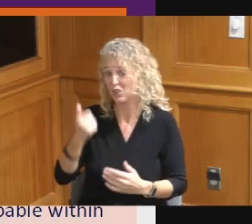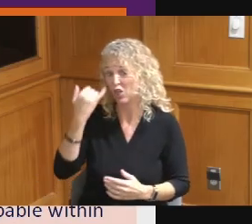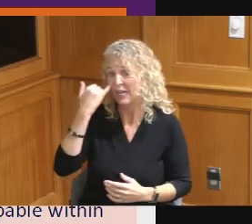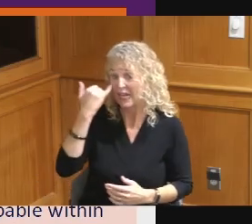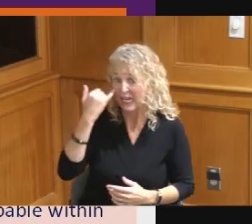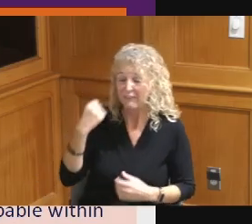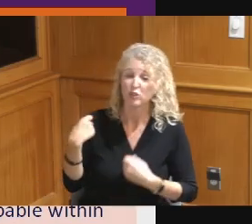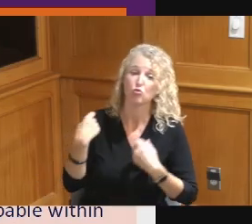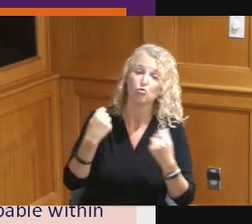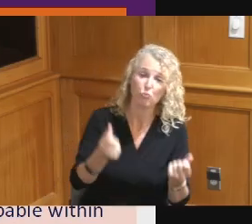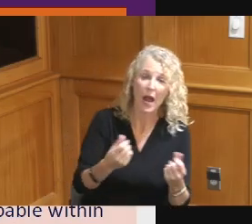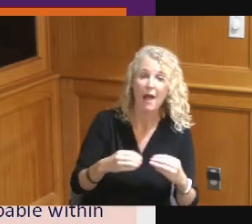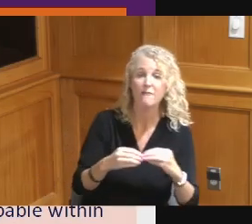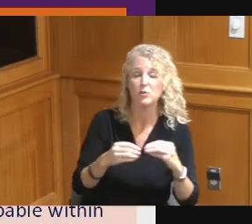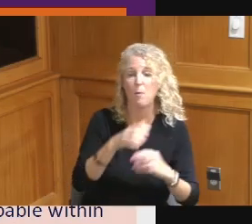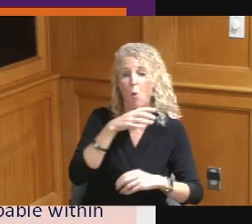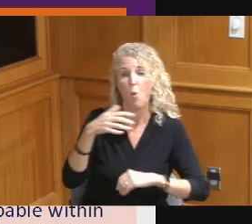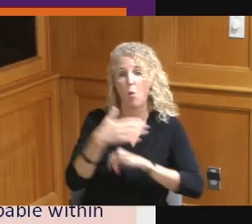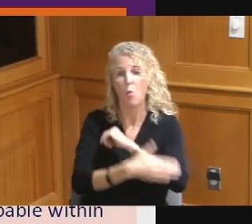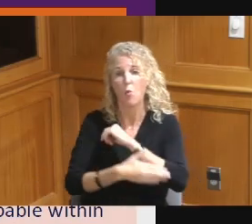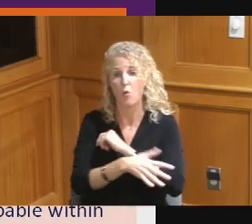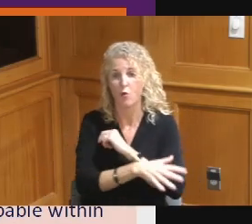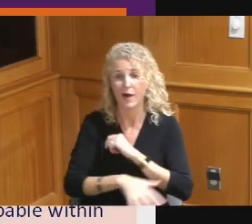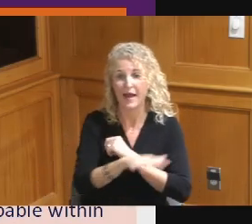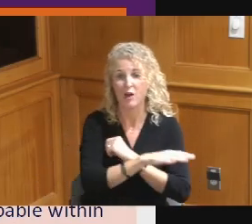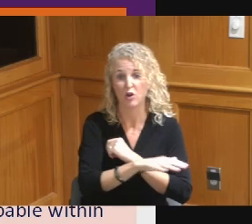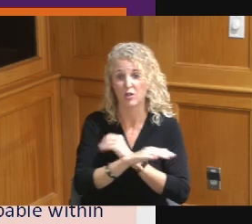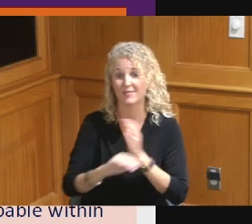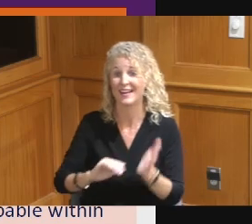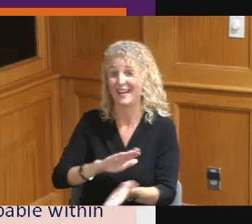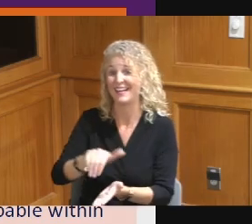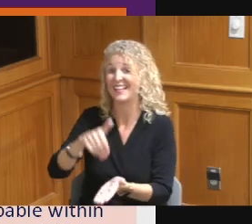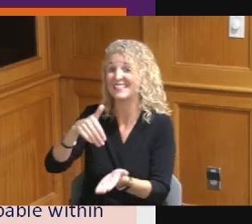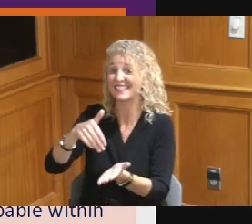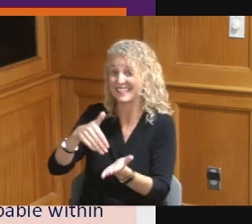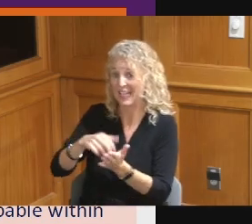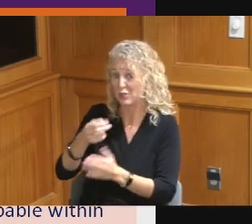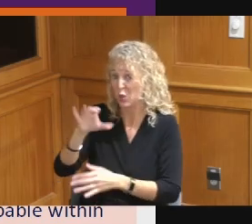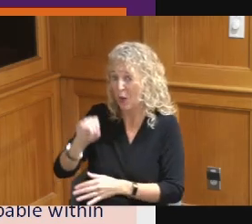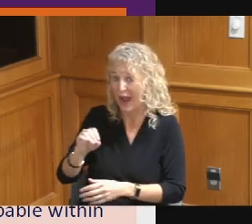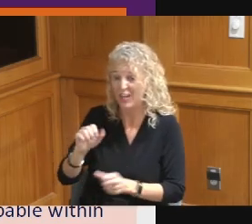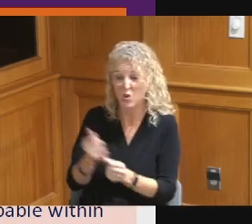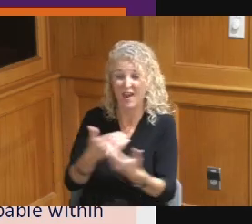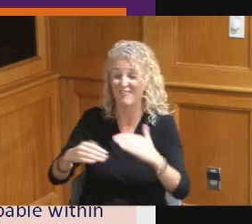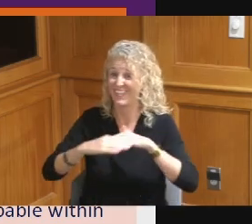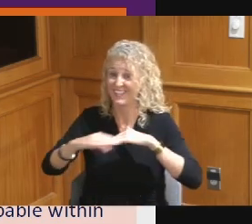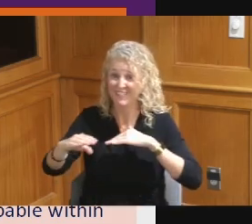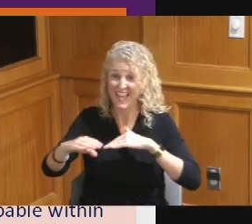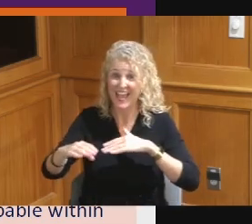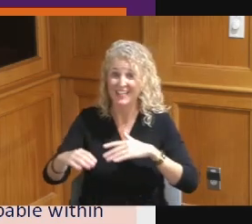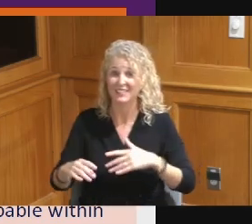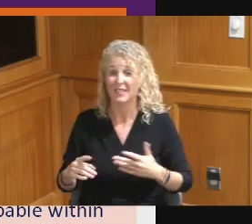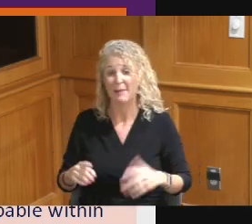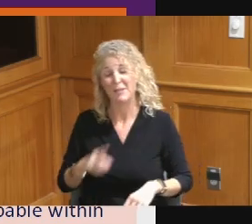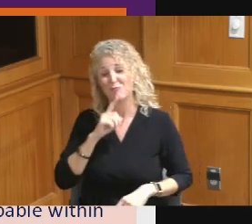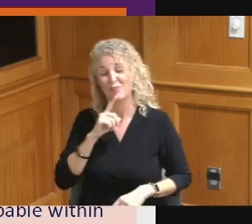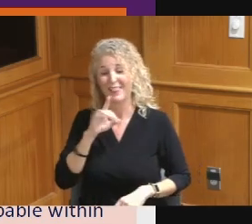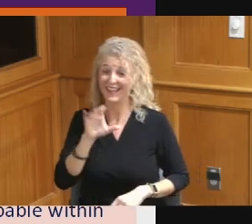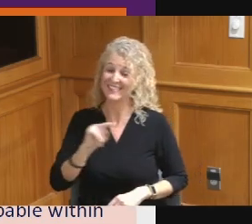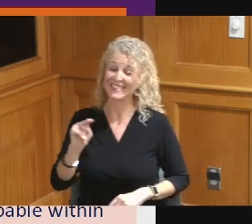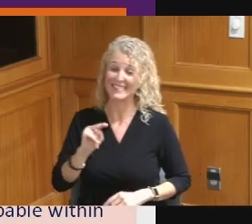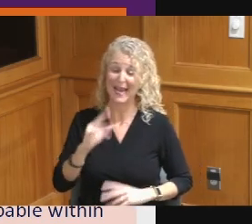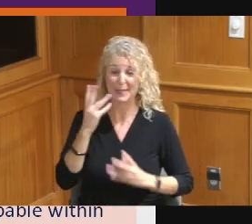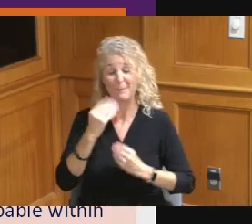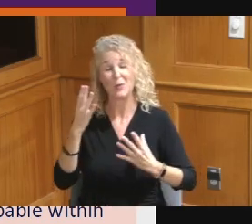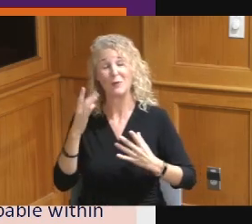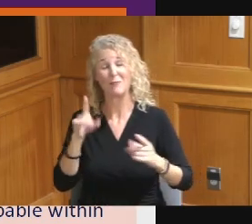to more rural places. It's much easier in the central part of the state where everything's flat. Just one of the beautiful things about our region that's